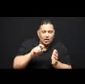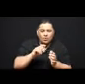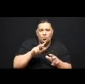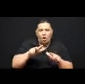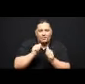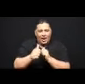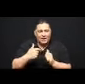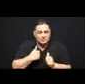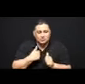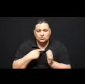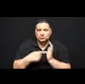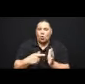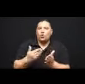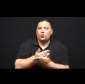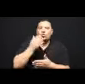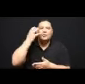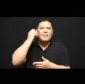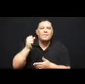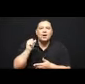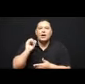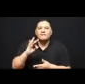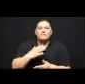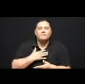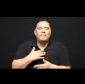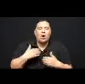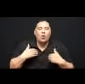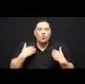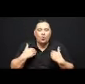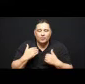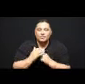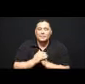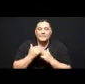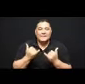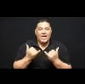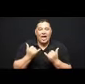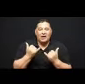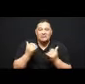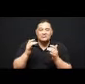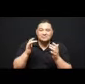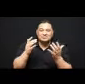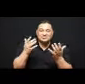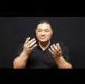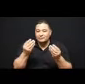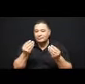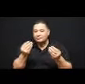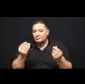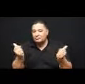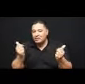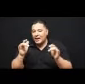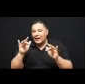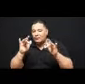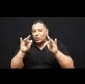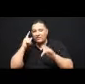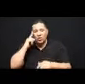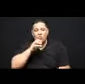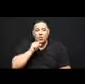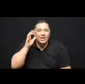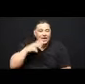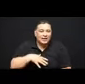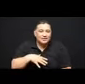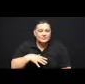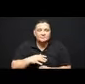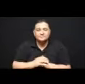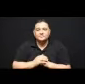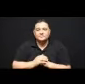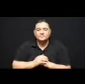youth. Now a faint glimmer for an old man, jaundiced by experience, jealous of